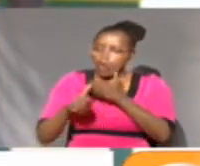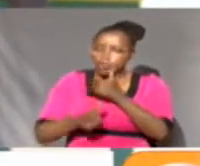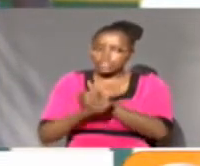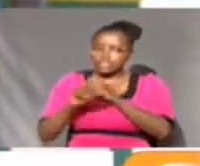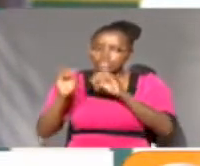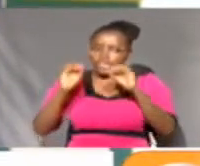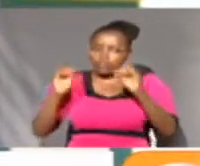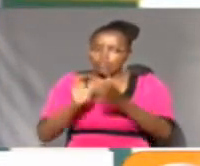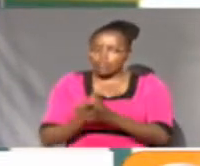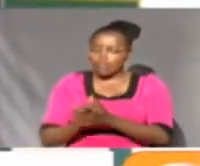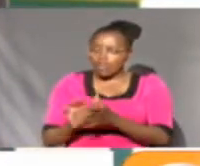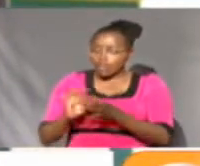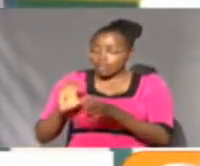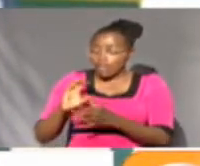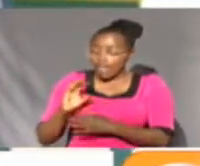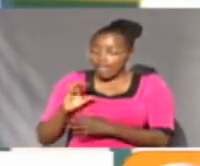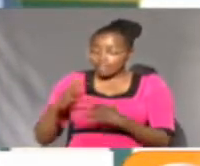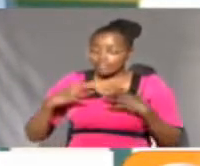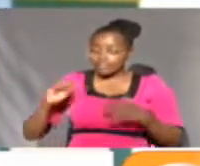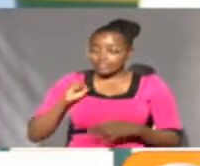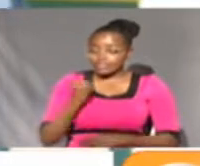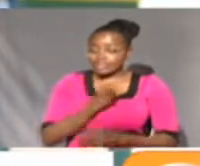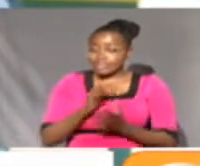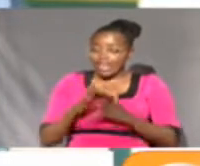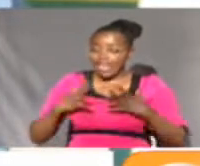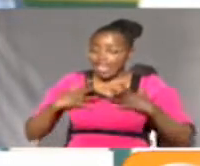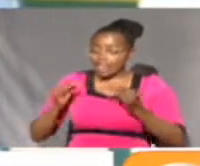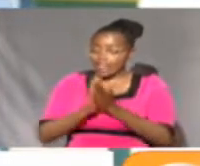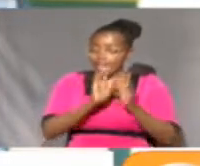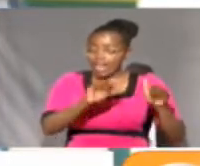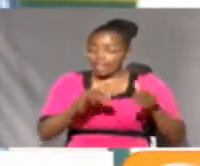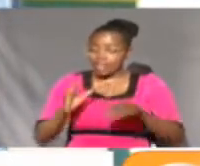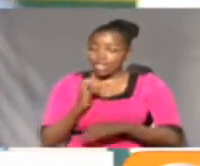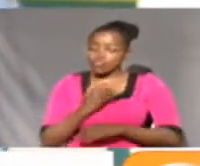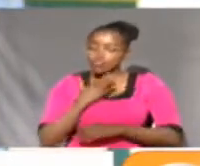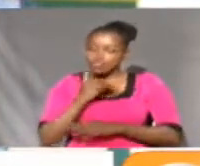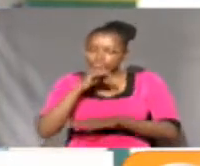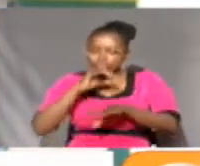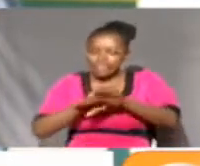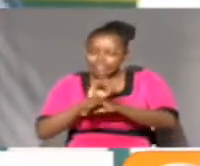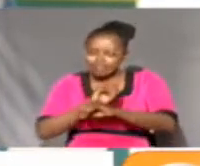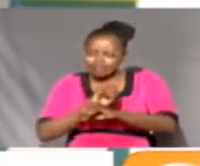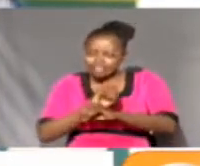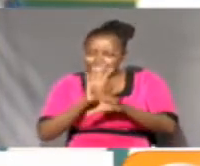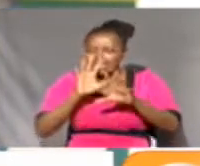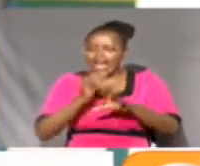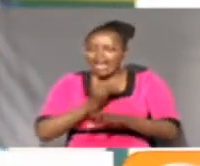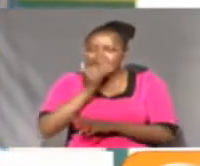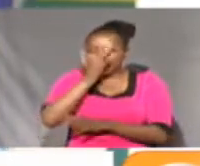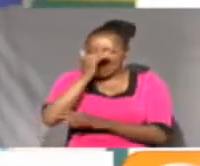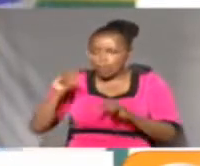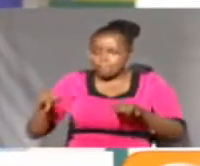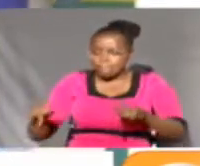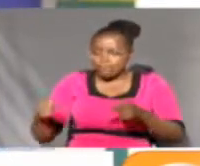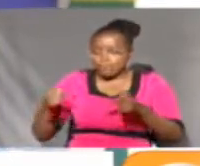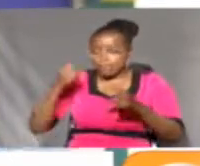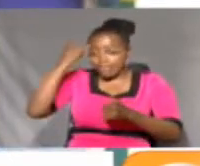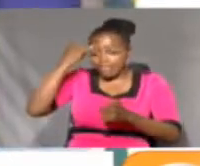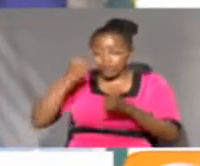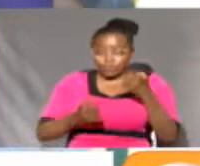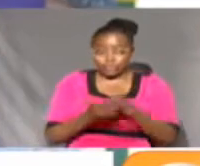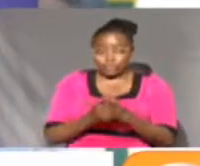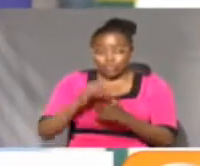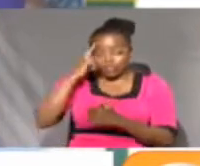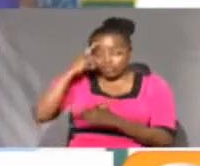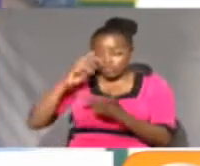question the Joint Senate Health and Agriculture Committee will be seeking to answer as it seeks to clear the air over the conflicting conclusion on